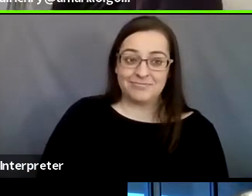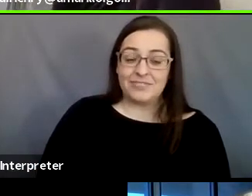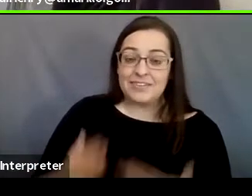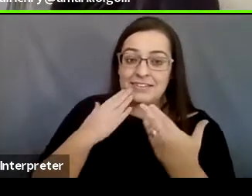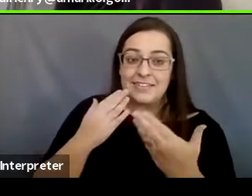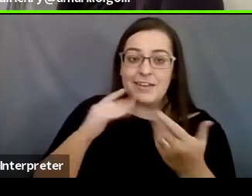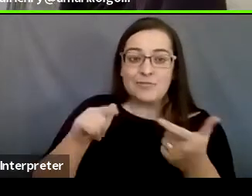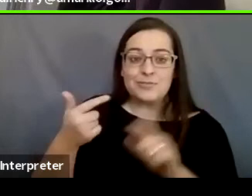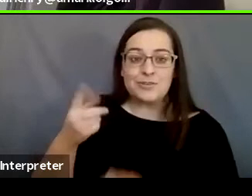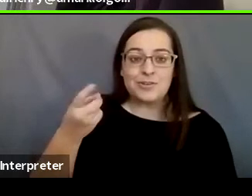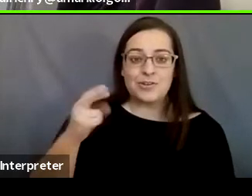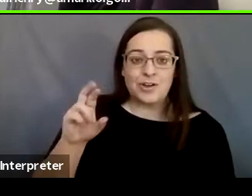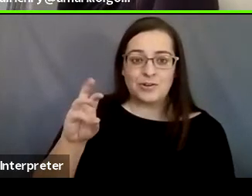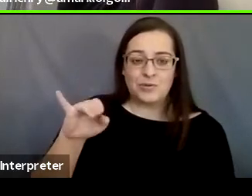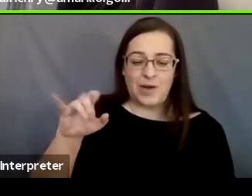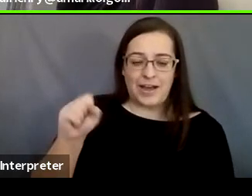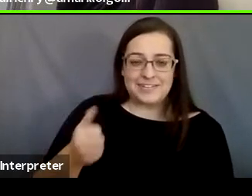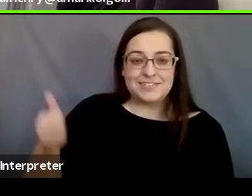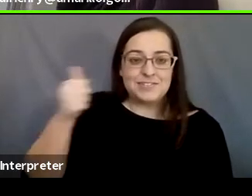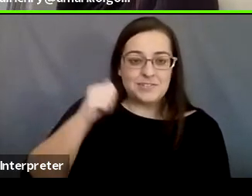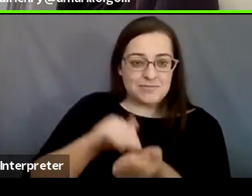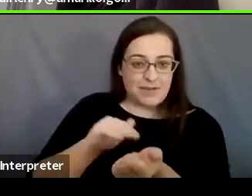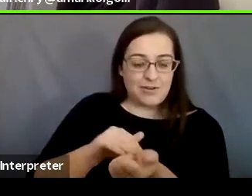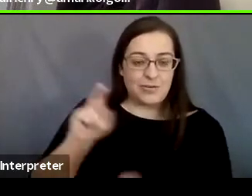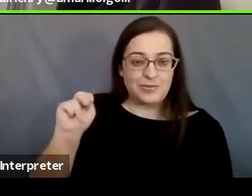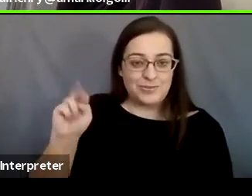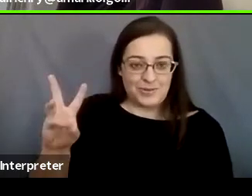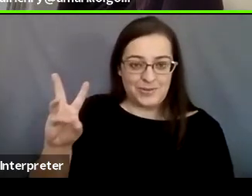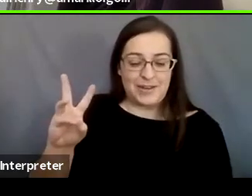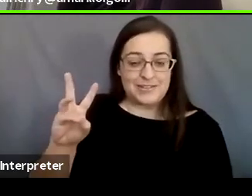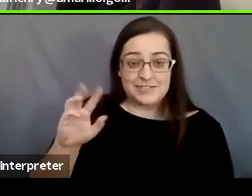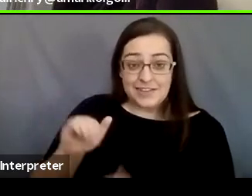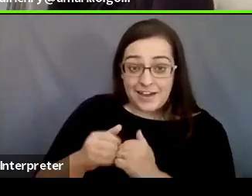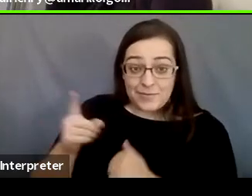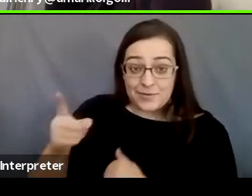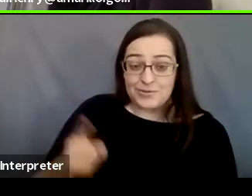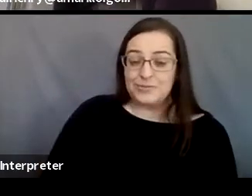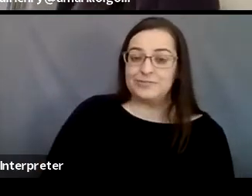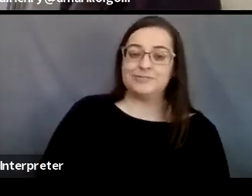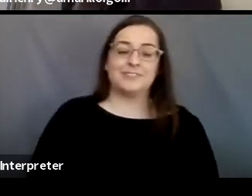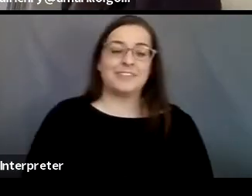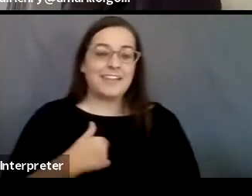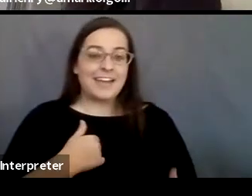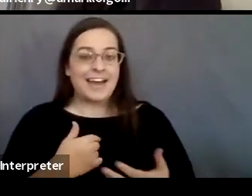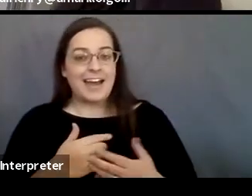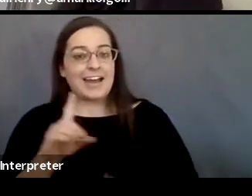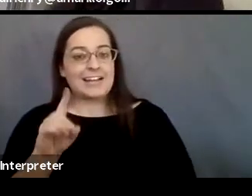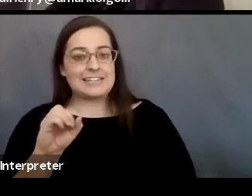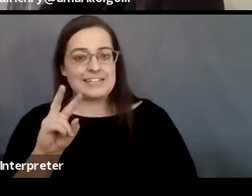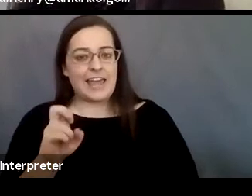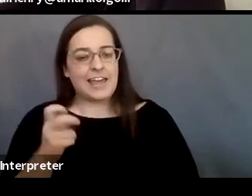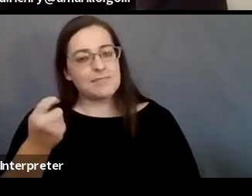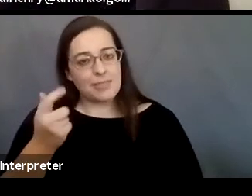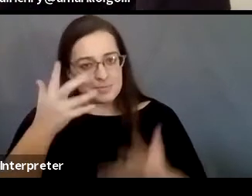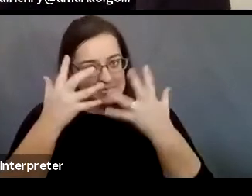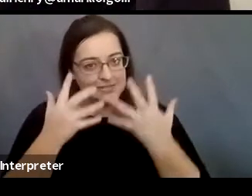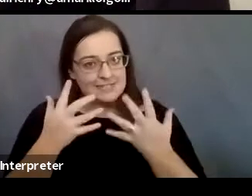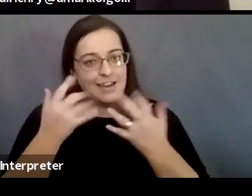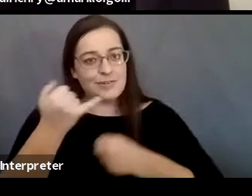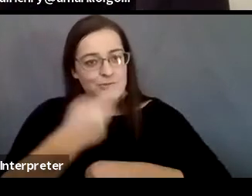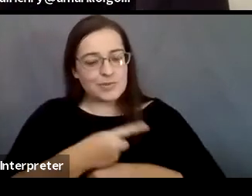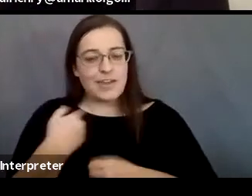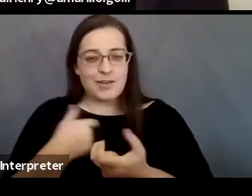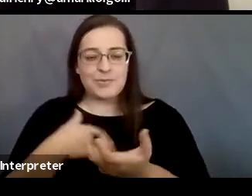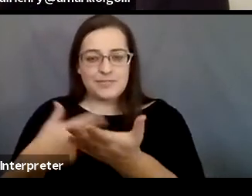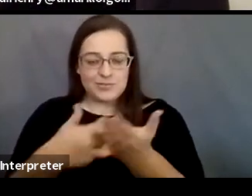Dr. Brian Weiss, Chief Medical Officer for Northwest Texas Hospital. Dr. Weiss, how are you today? Well, Dave, I'm saddened today. We've